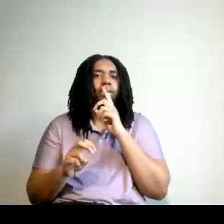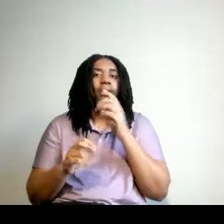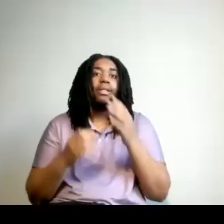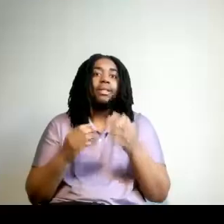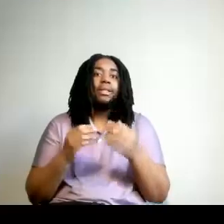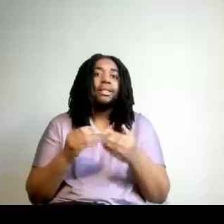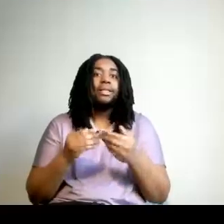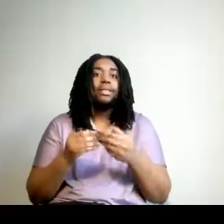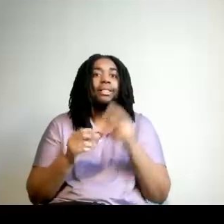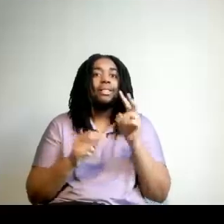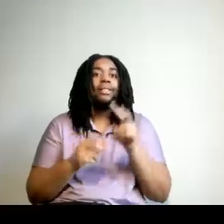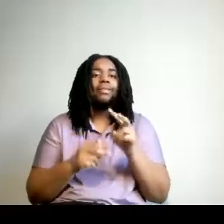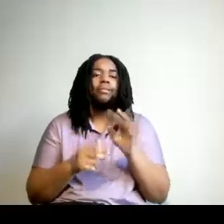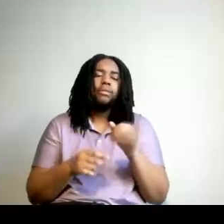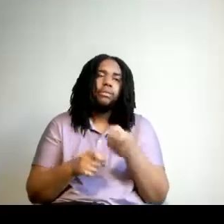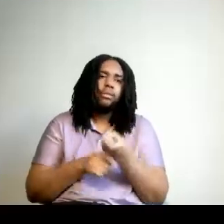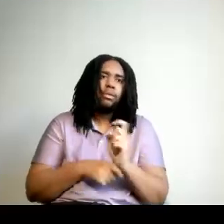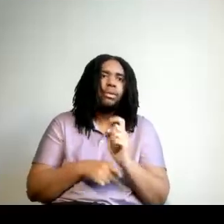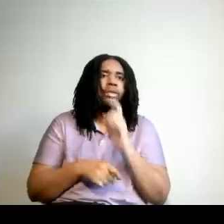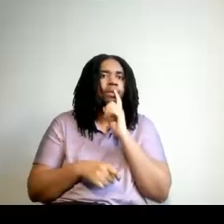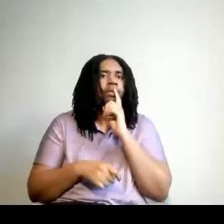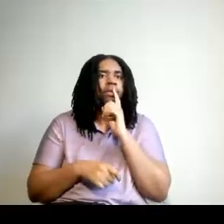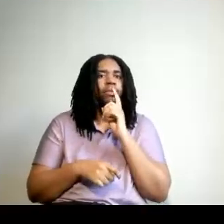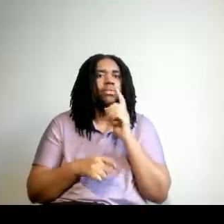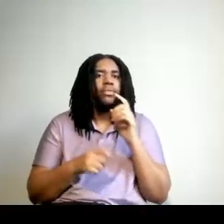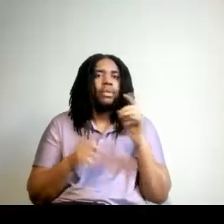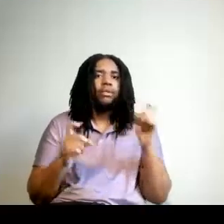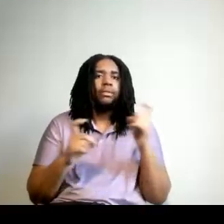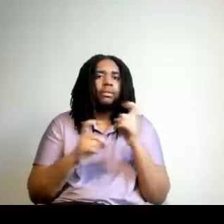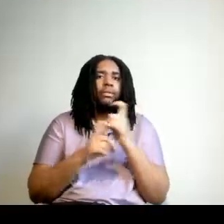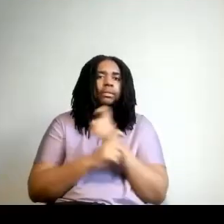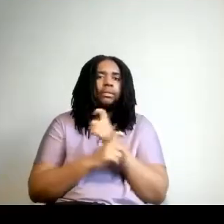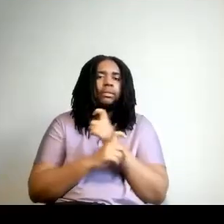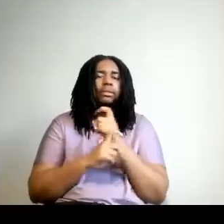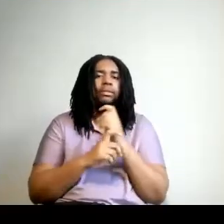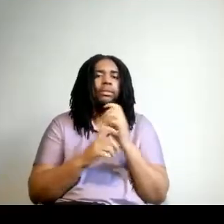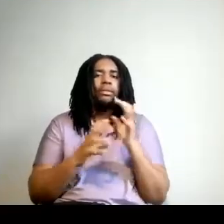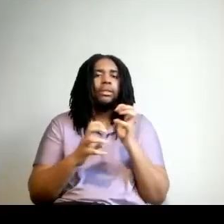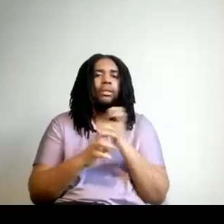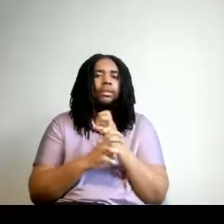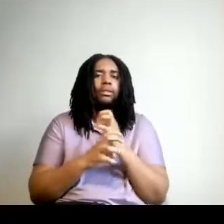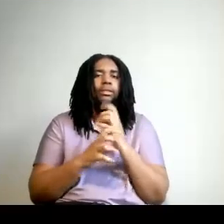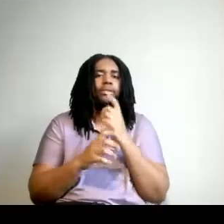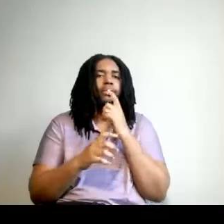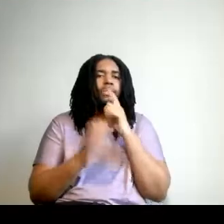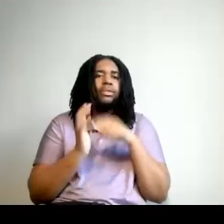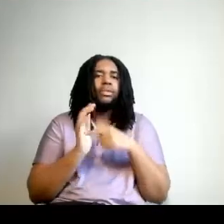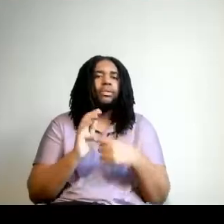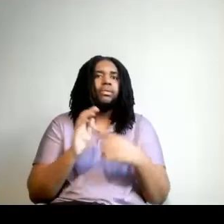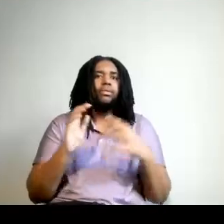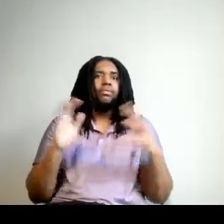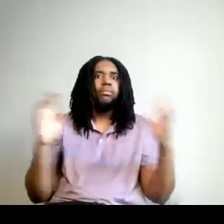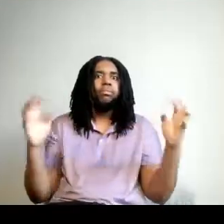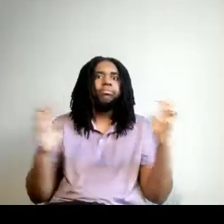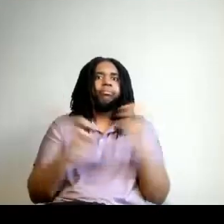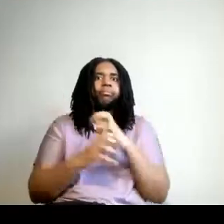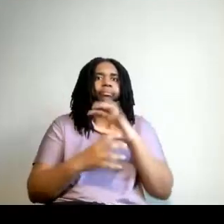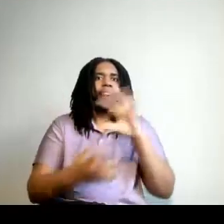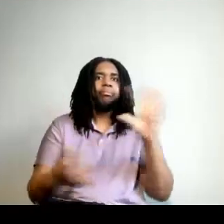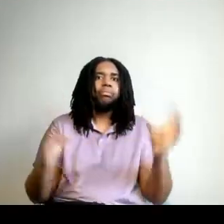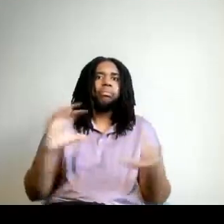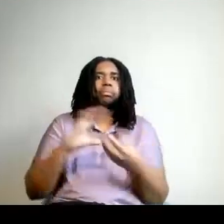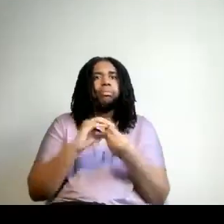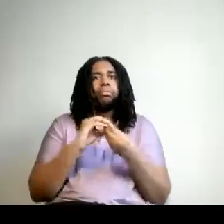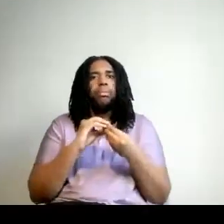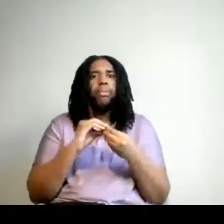complex slide. And in all seriousness, this really just illustrates how big and complex this all is. And we